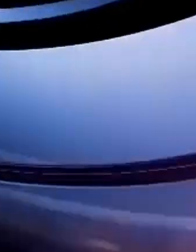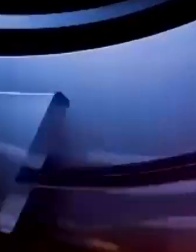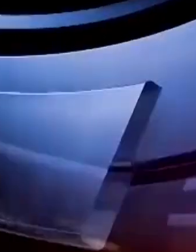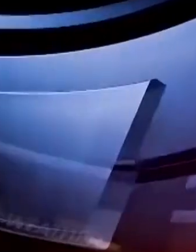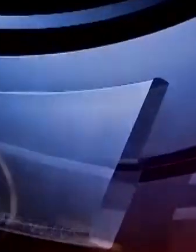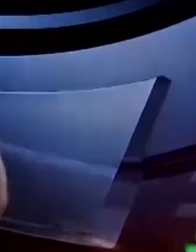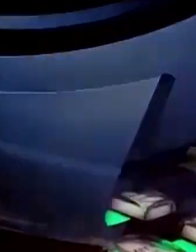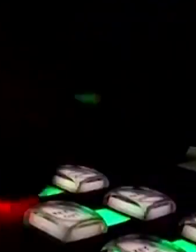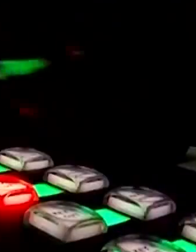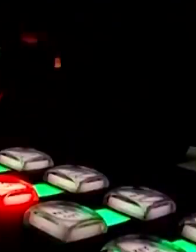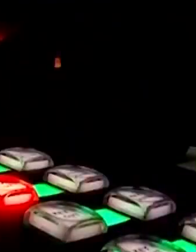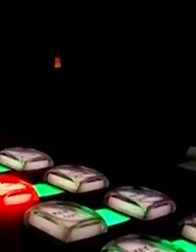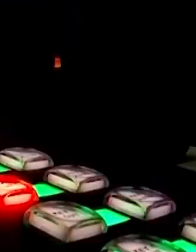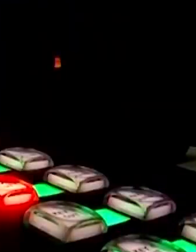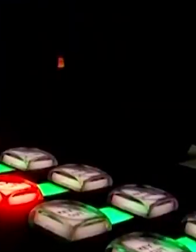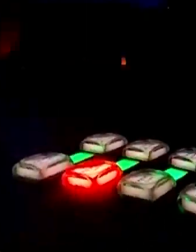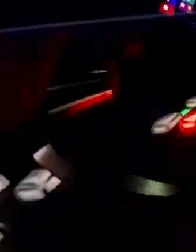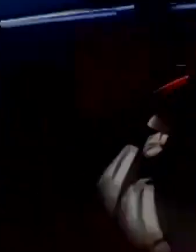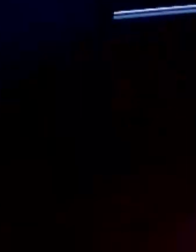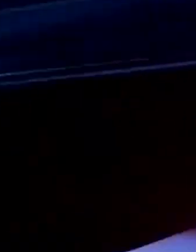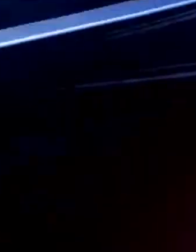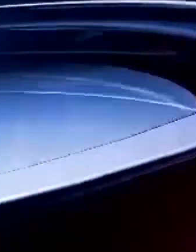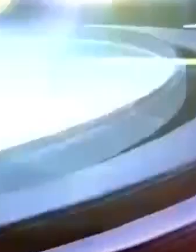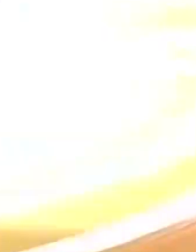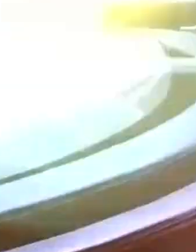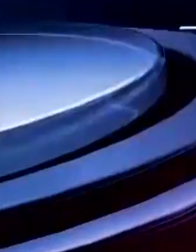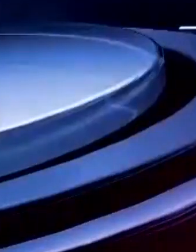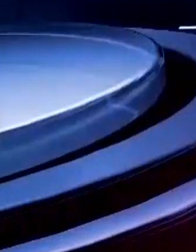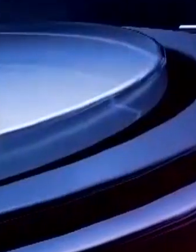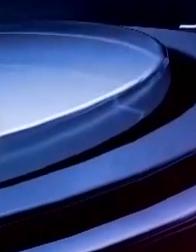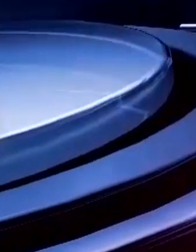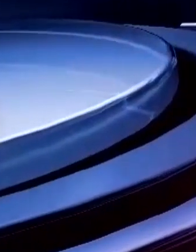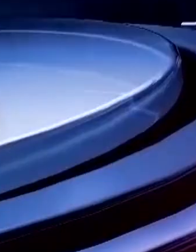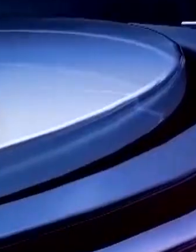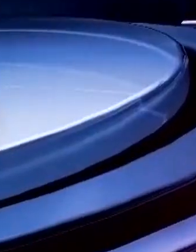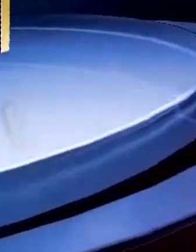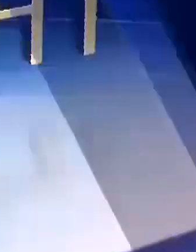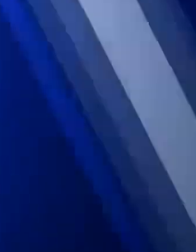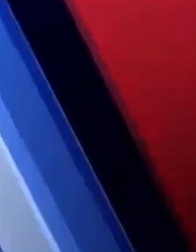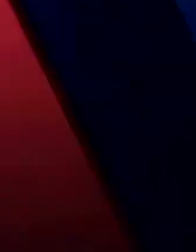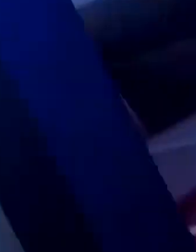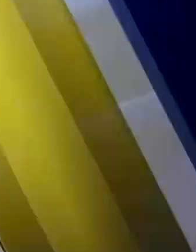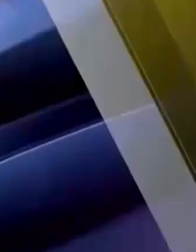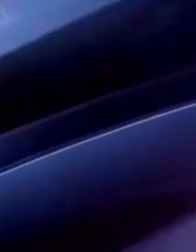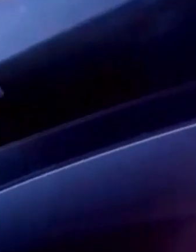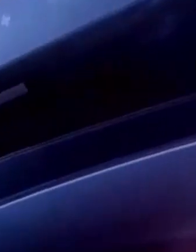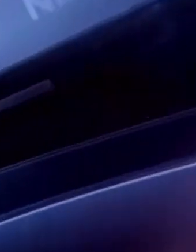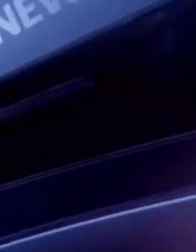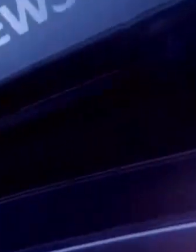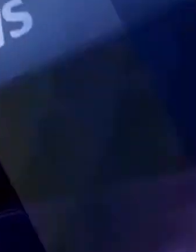Broadcasting from our studios in the Pine St. Michael, this is CBC Newsnight, starting now.